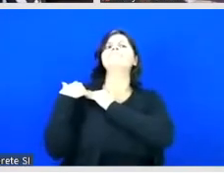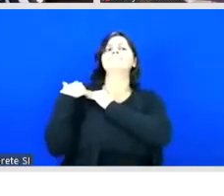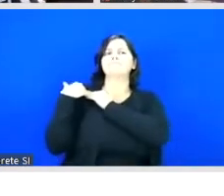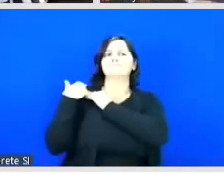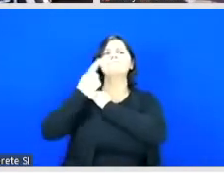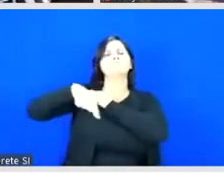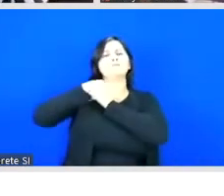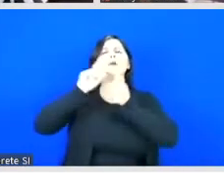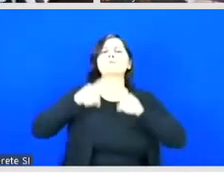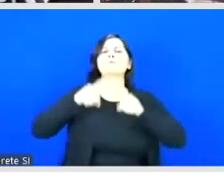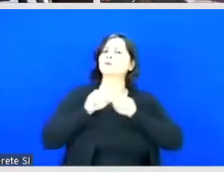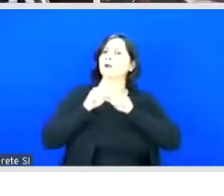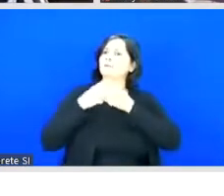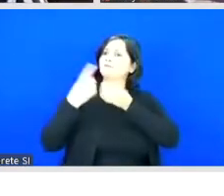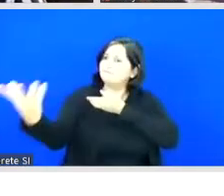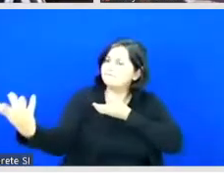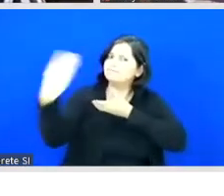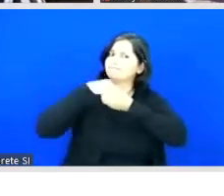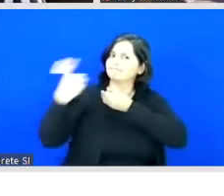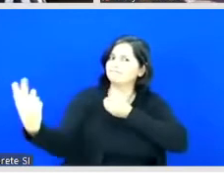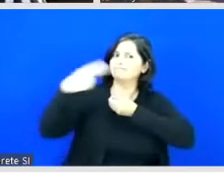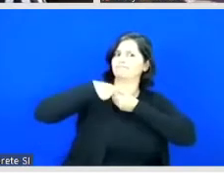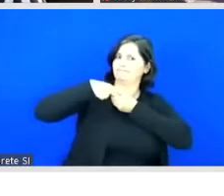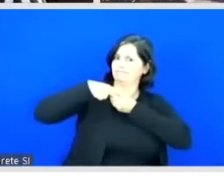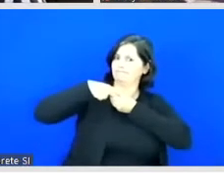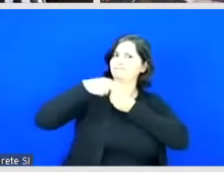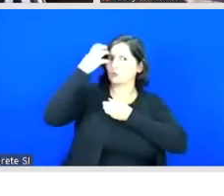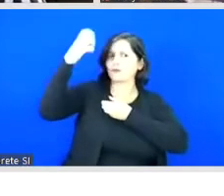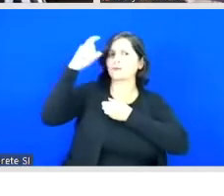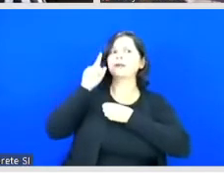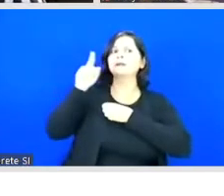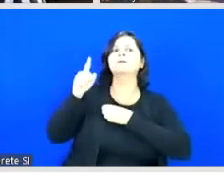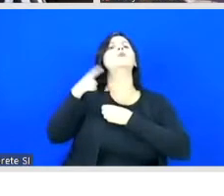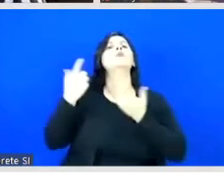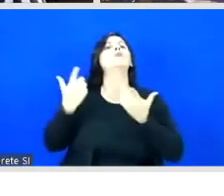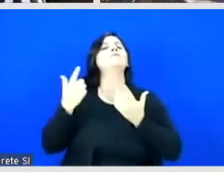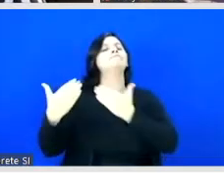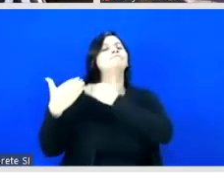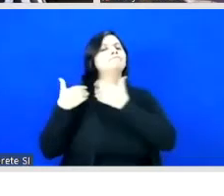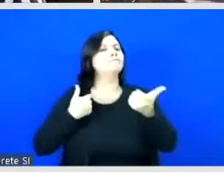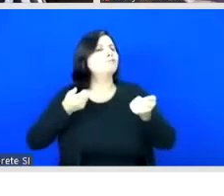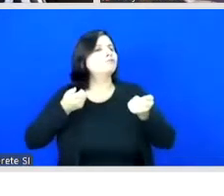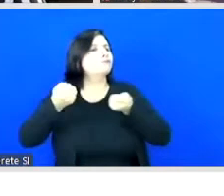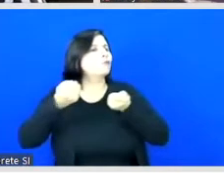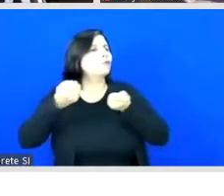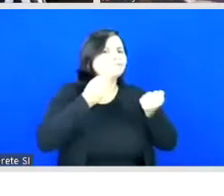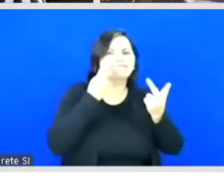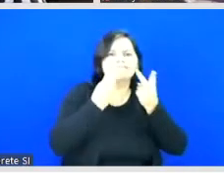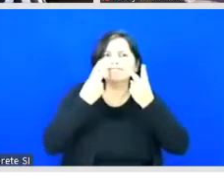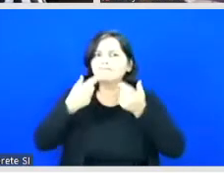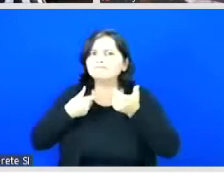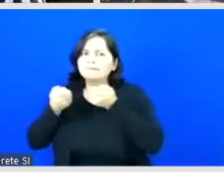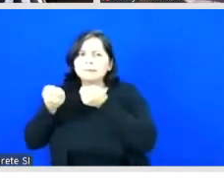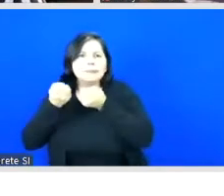these environmental challenges from all angles, ranging from a policy standpoint, right down to